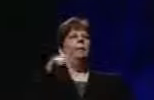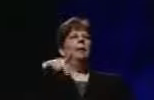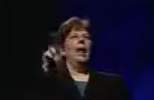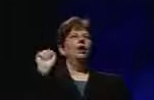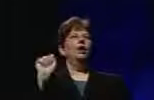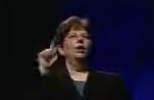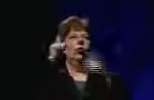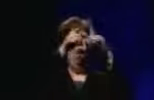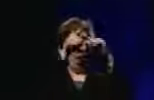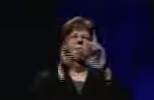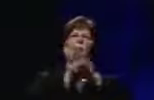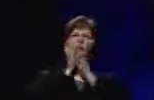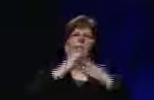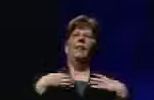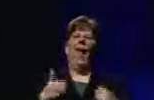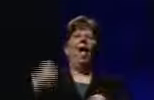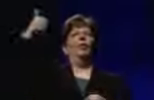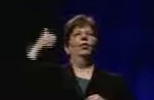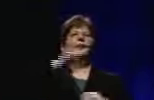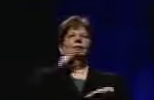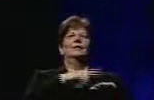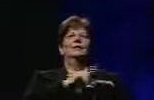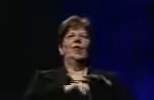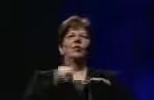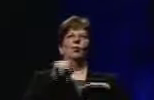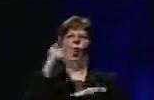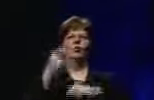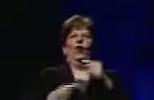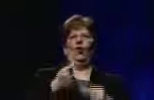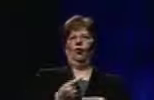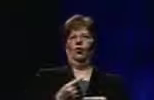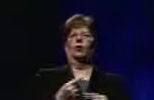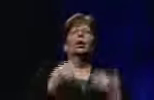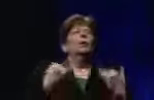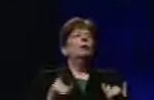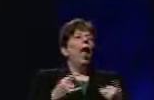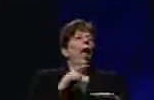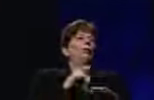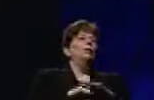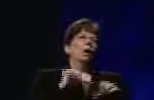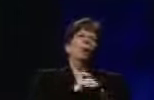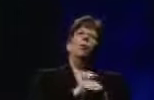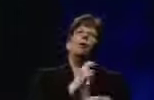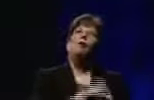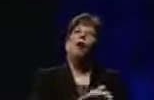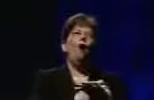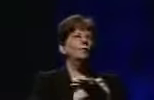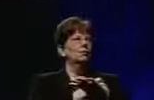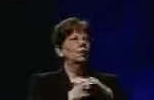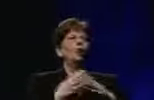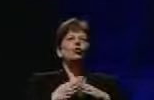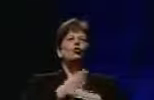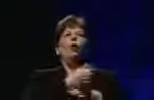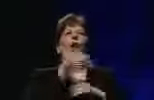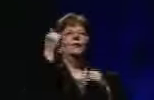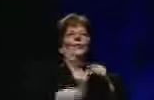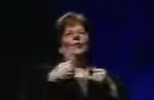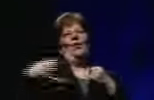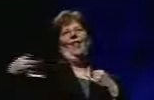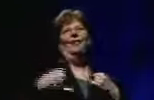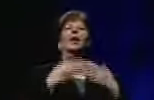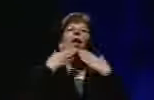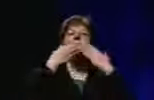goal of being the healthiest nation in one generation. So now it's time to redouble our efforts and get across the finish line. And I thank